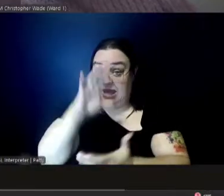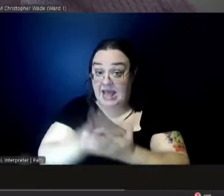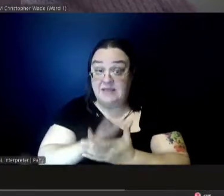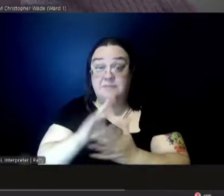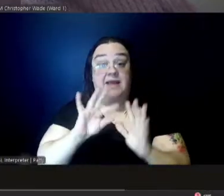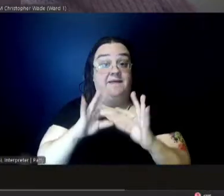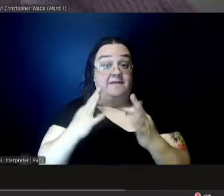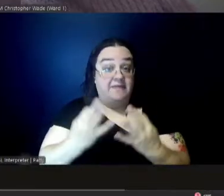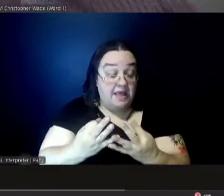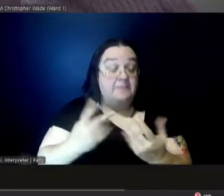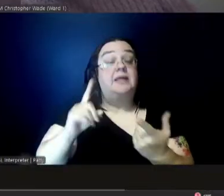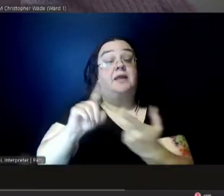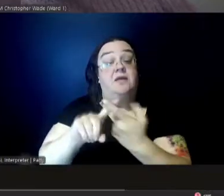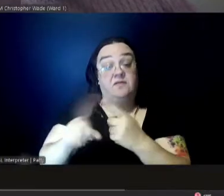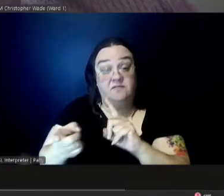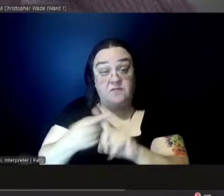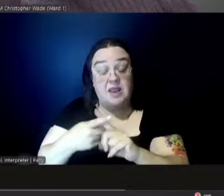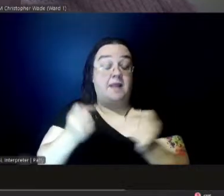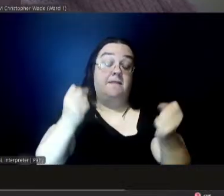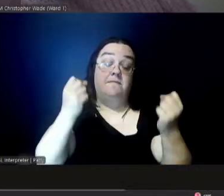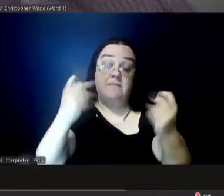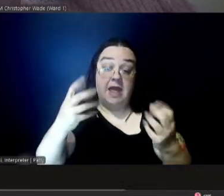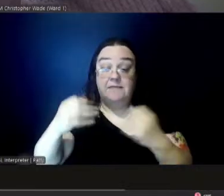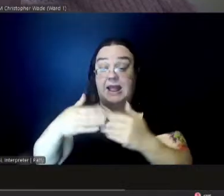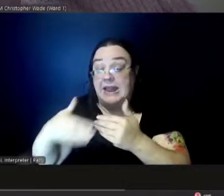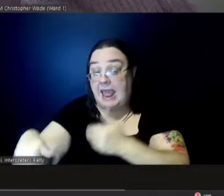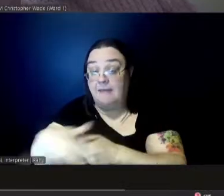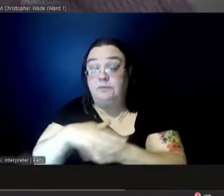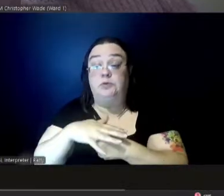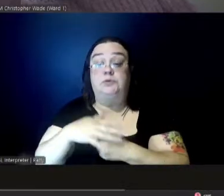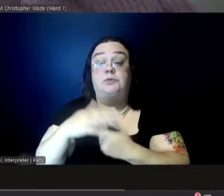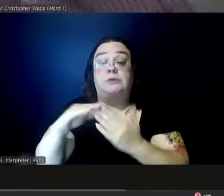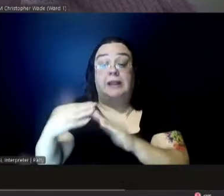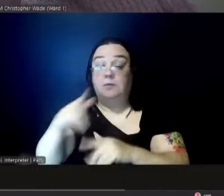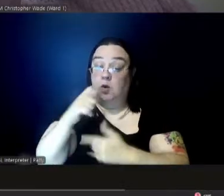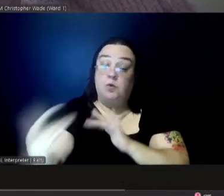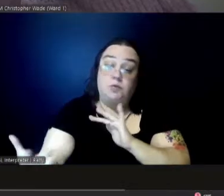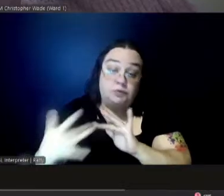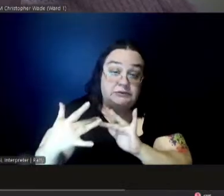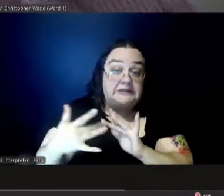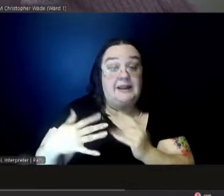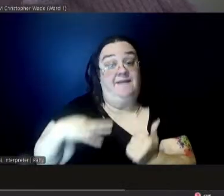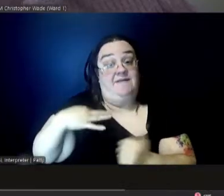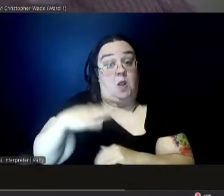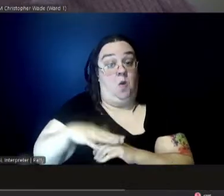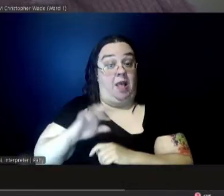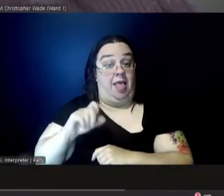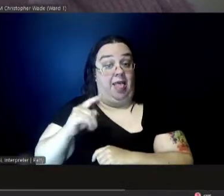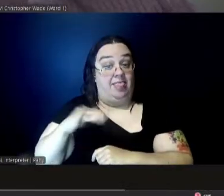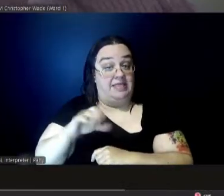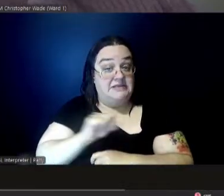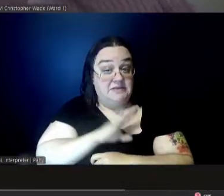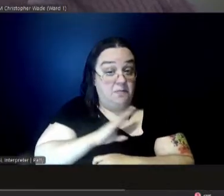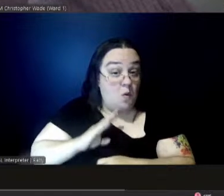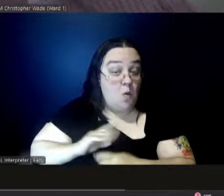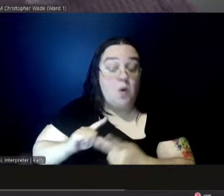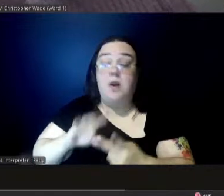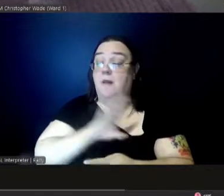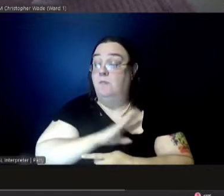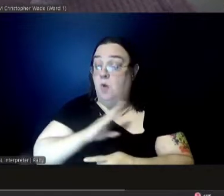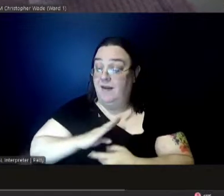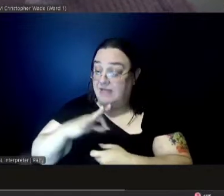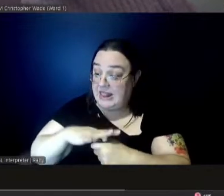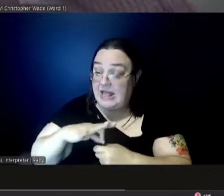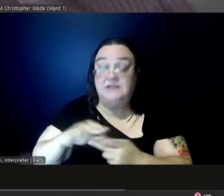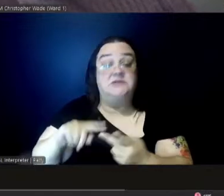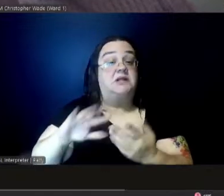friends, the many, many neighbors who reached out, the volunteers on our ethics board, Board of Elections, the town